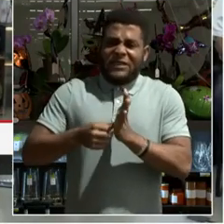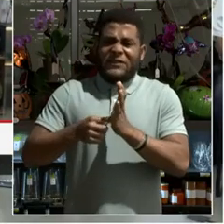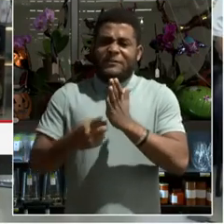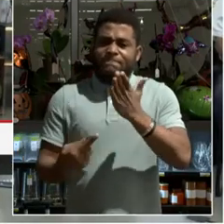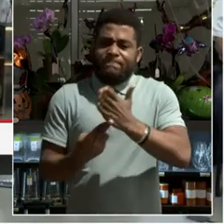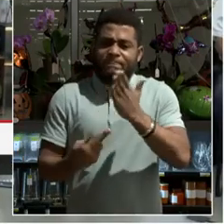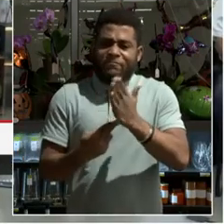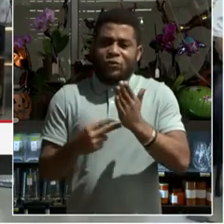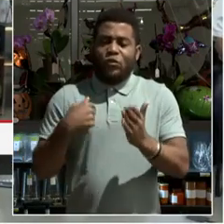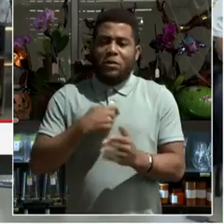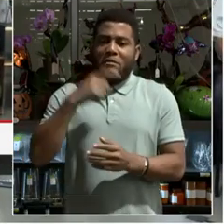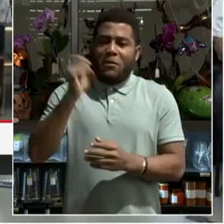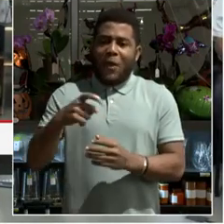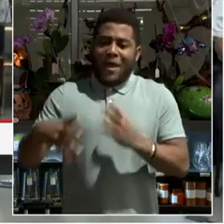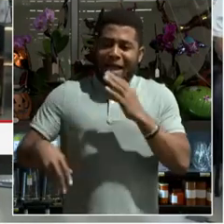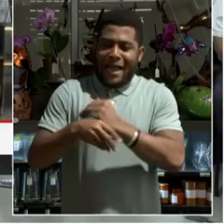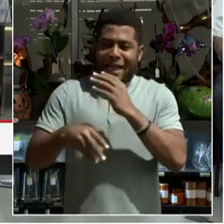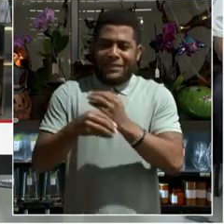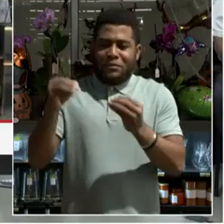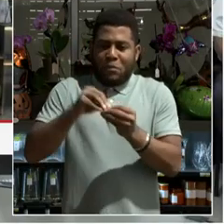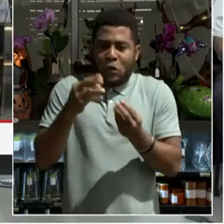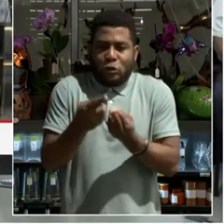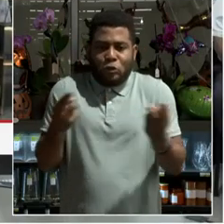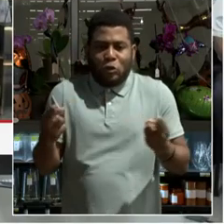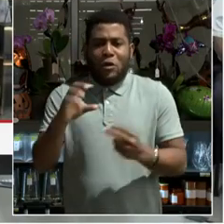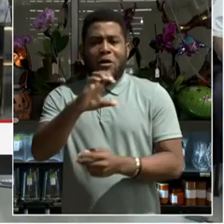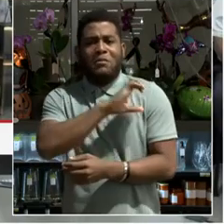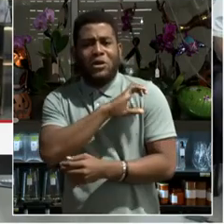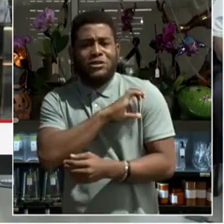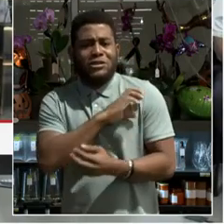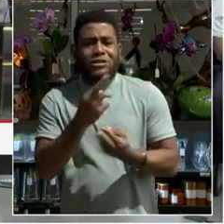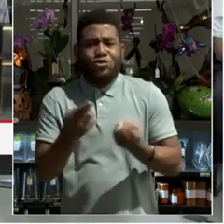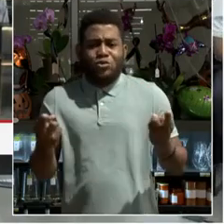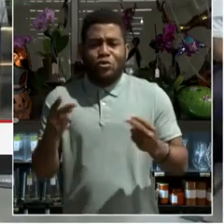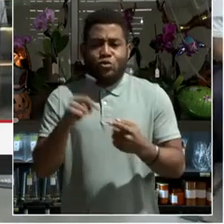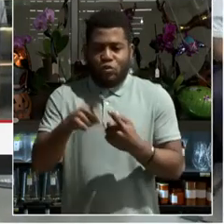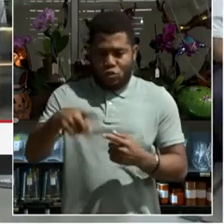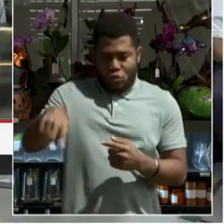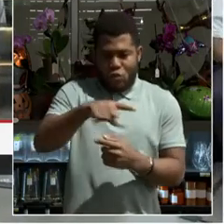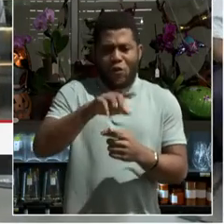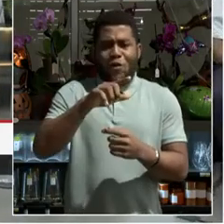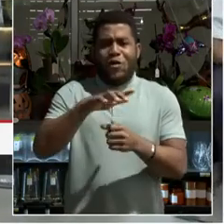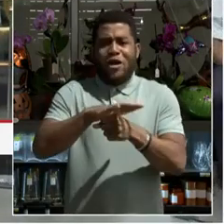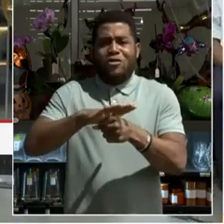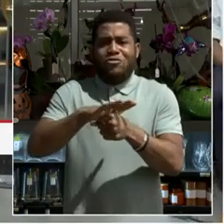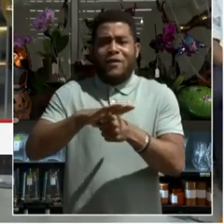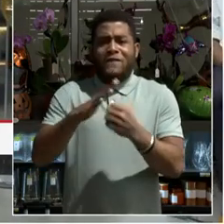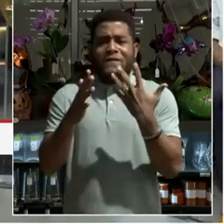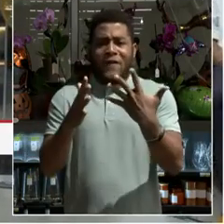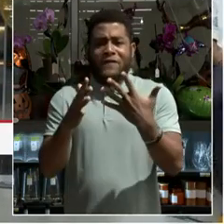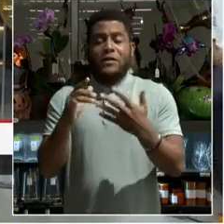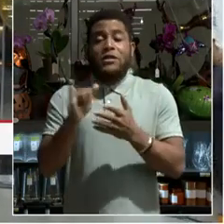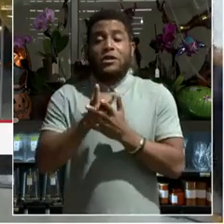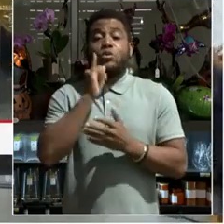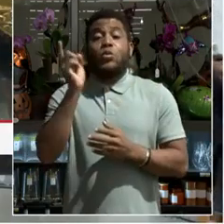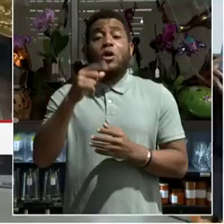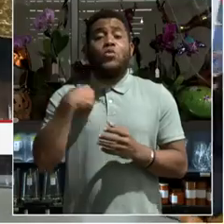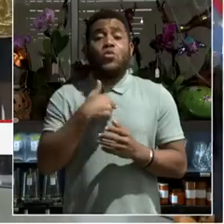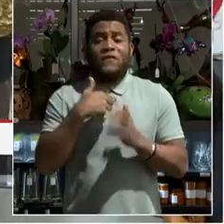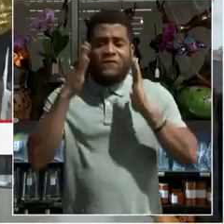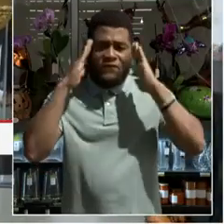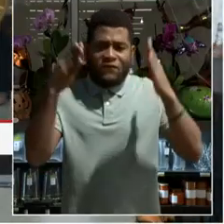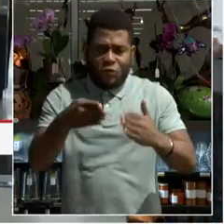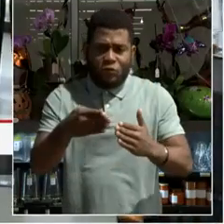we need additional resources, police resources in those areas, and that's where we'll be focusing.